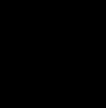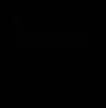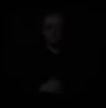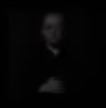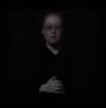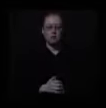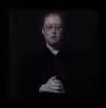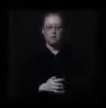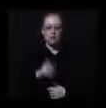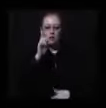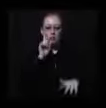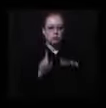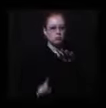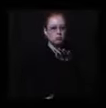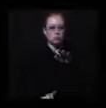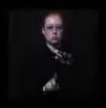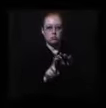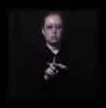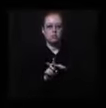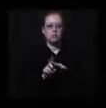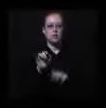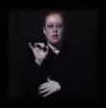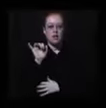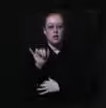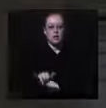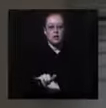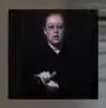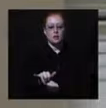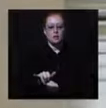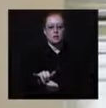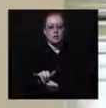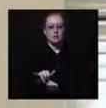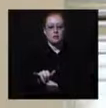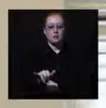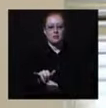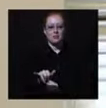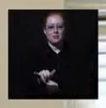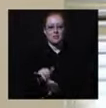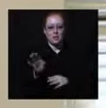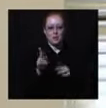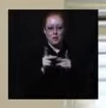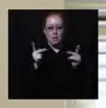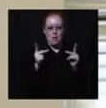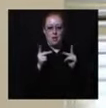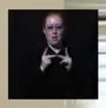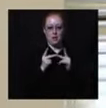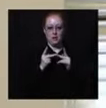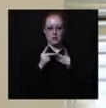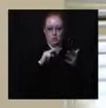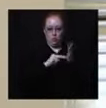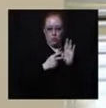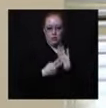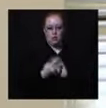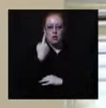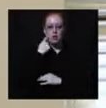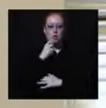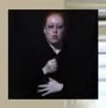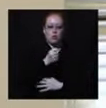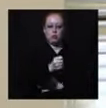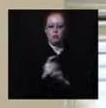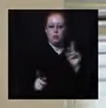It quickly dawns on you that this is an operation which is for the purpose of housing people